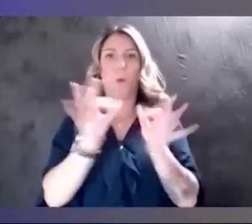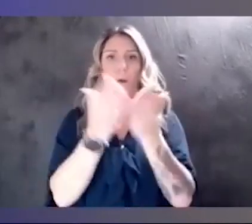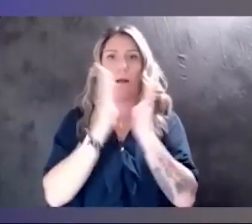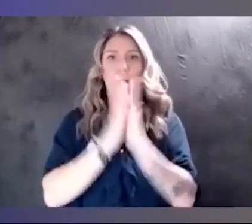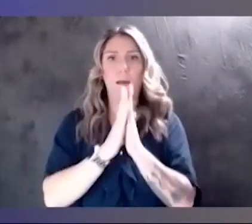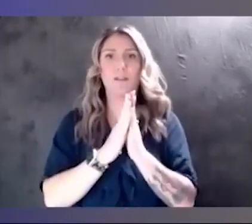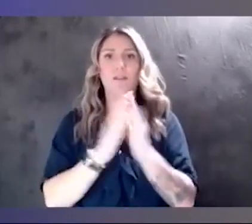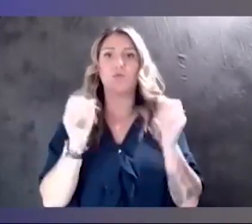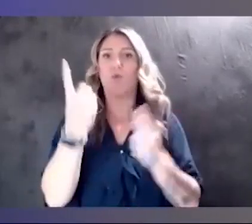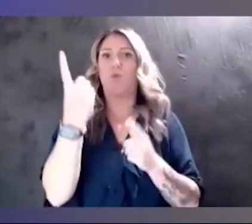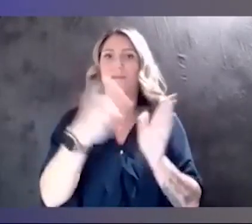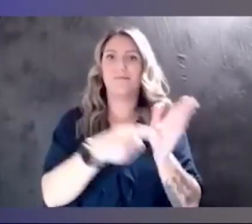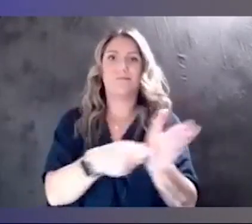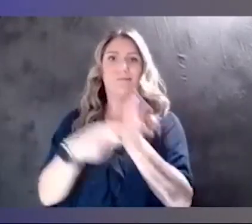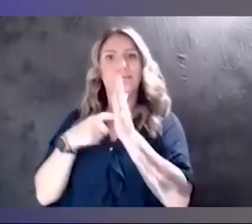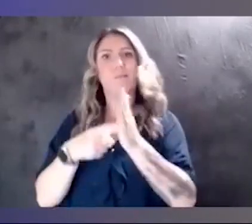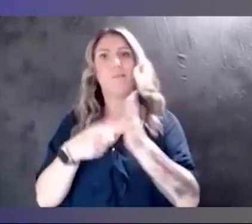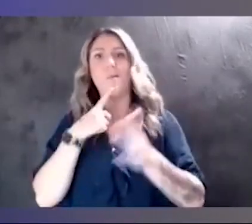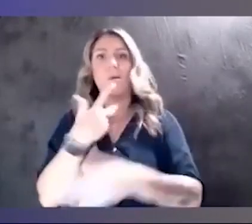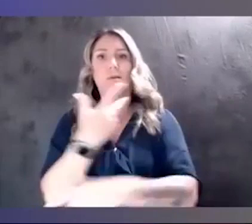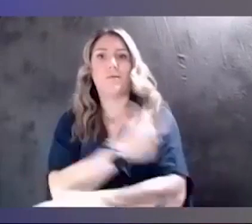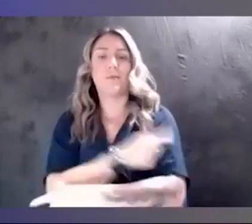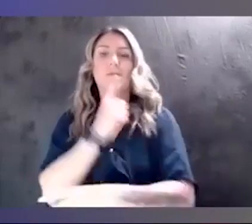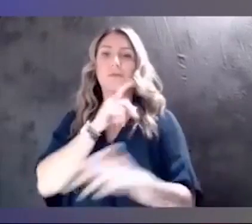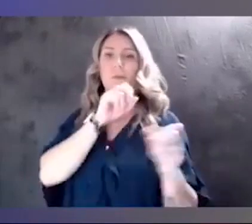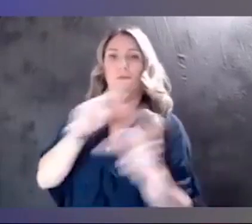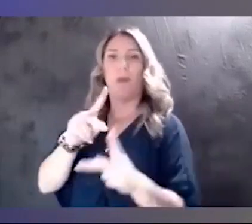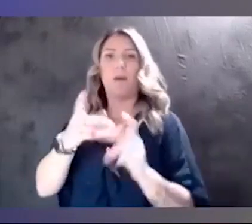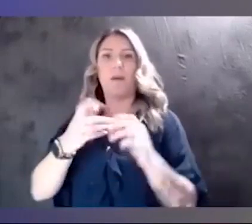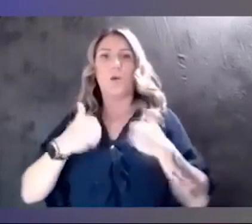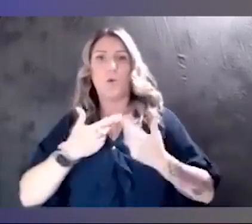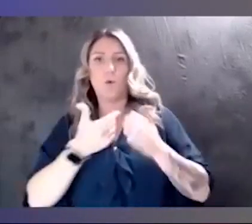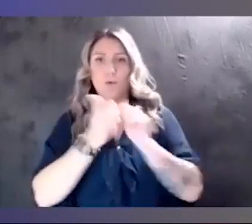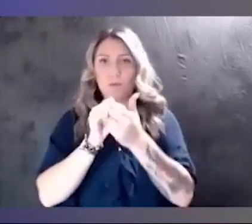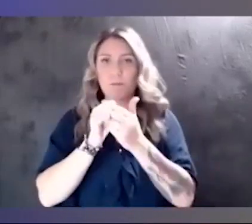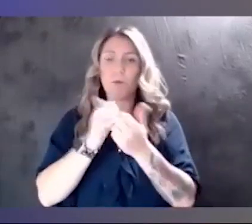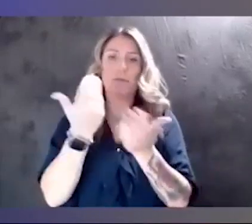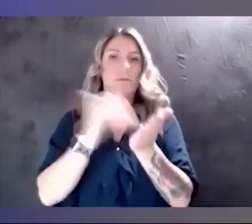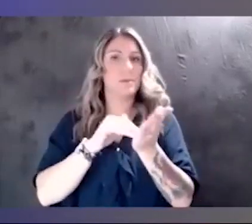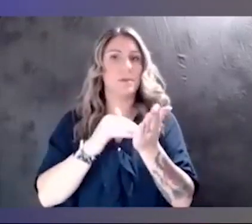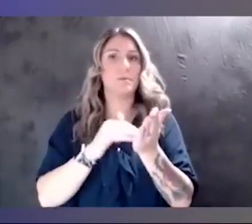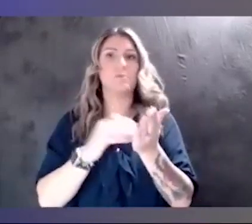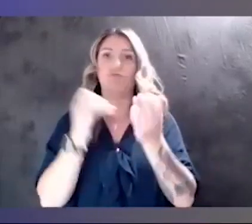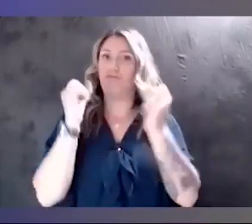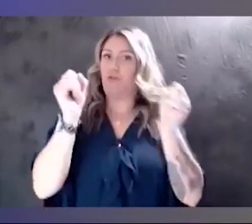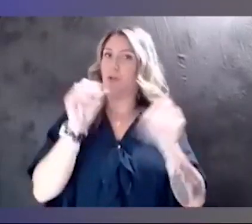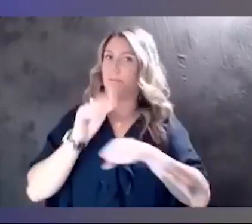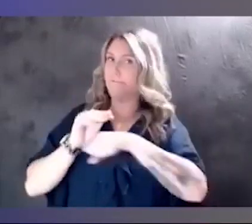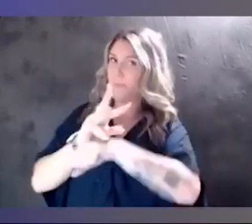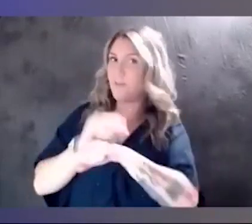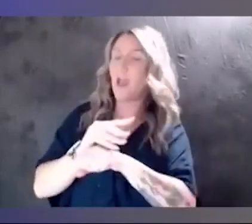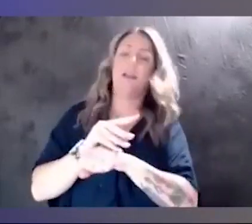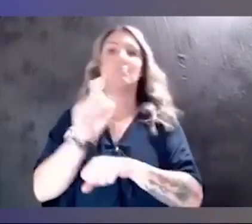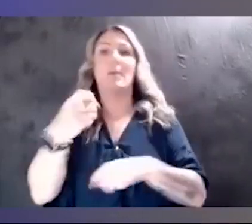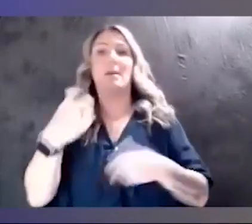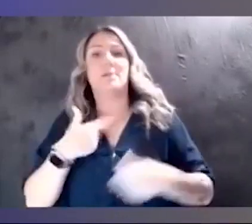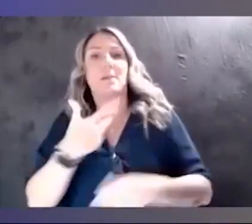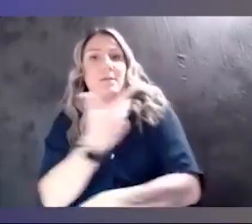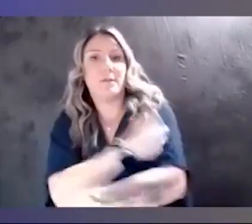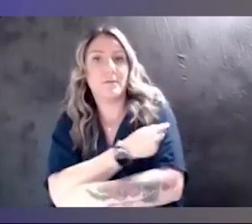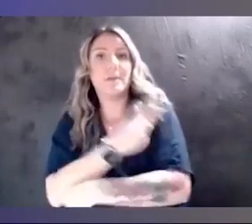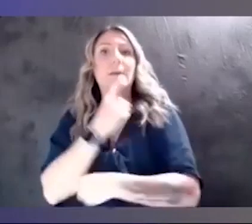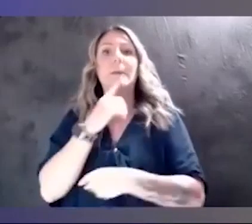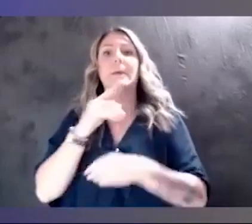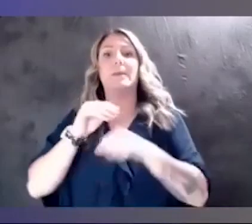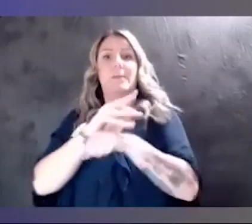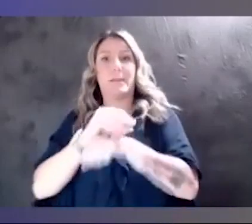mandating vaccination to get back on the youth sports field. Again, we're strongly advising that as an advisory committee. And